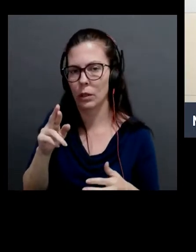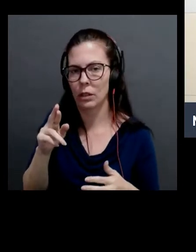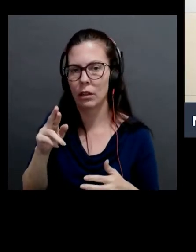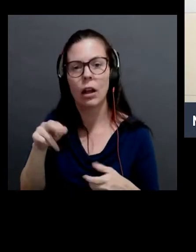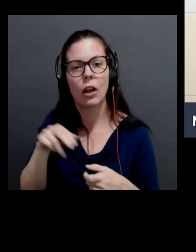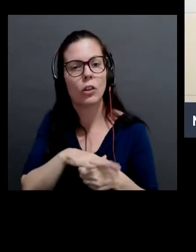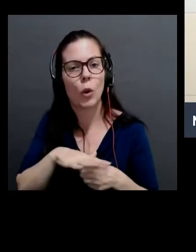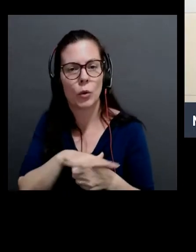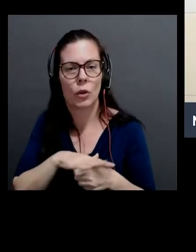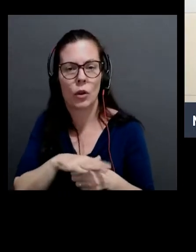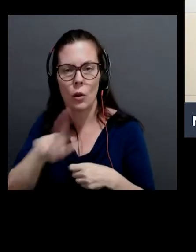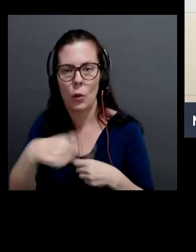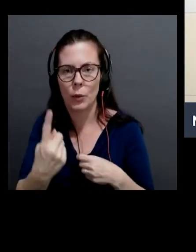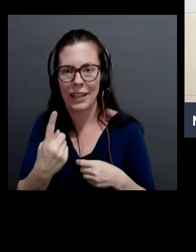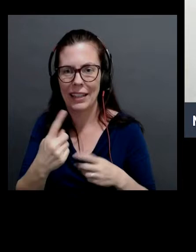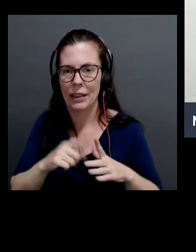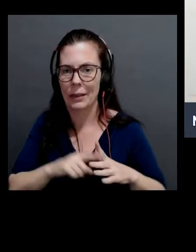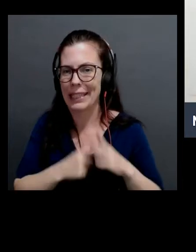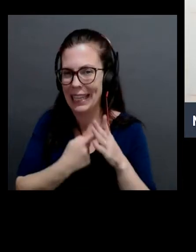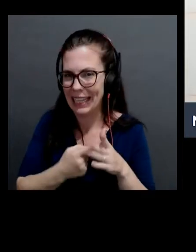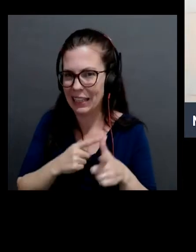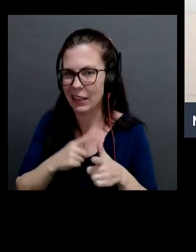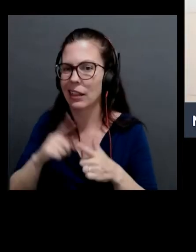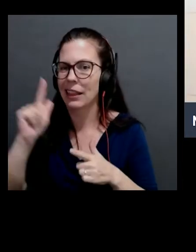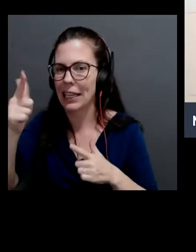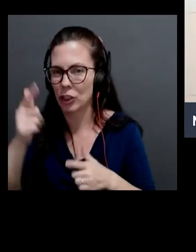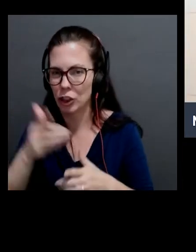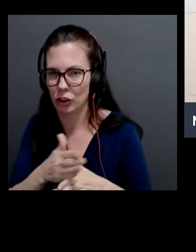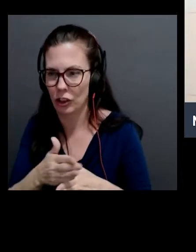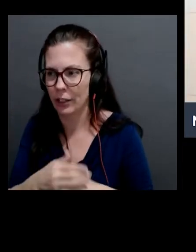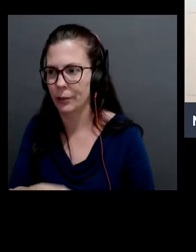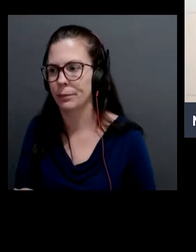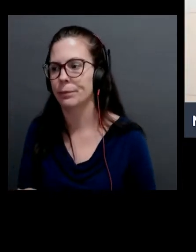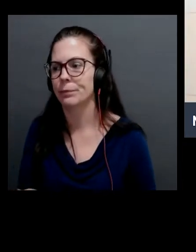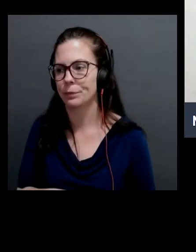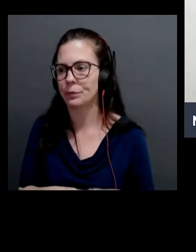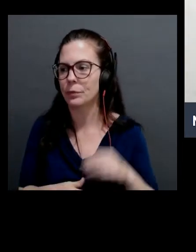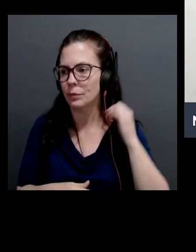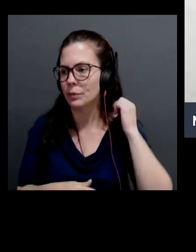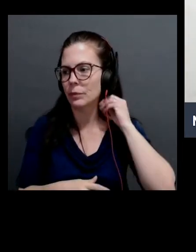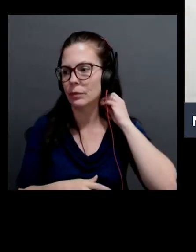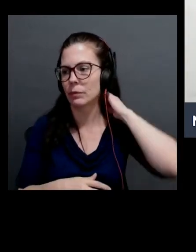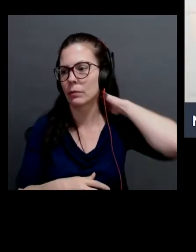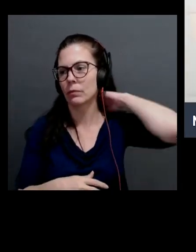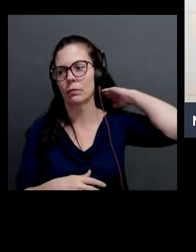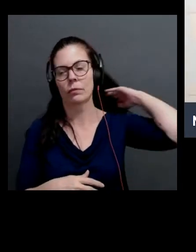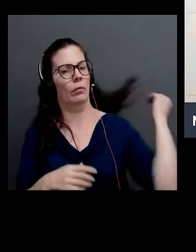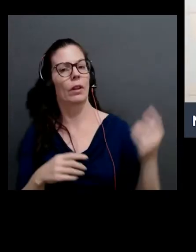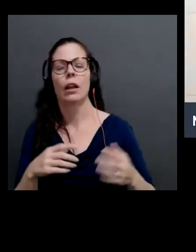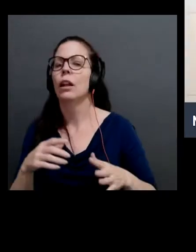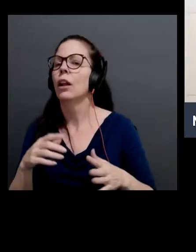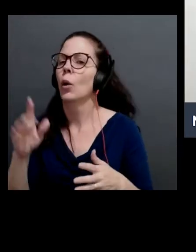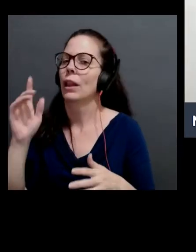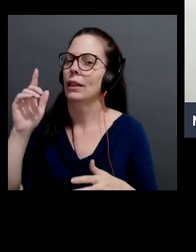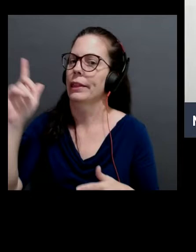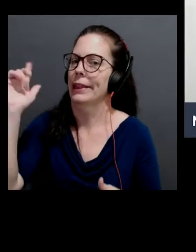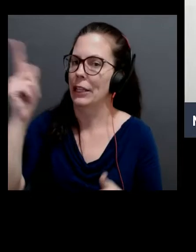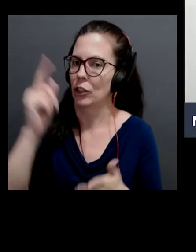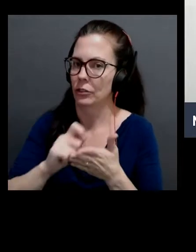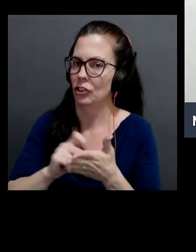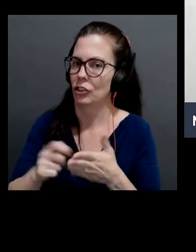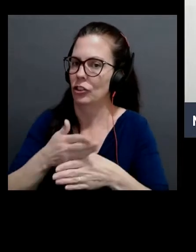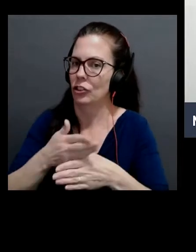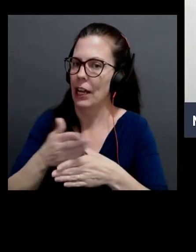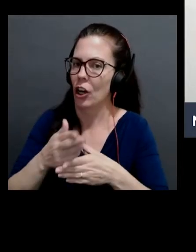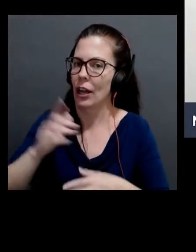version of this at first? Yeah, no, this is sharing notes actually came much later. I think by the time we added sharing notes